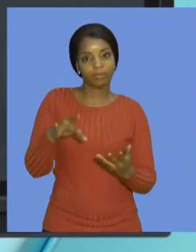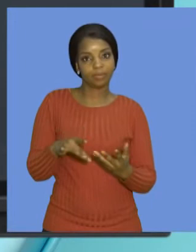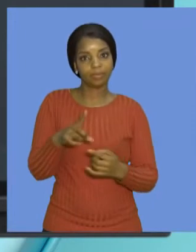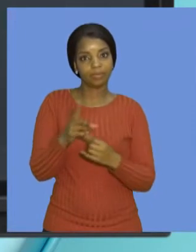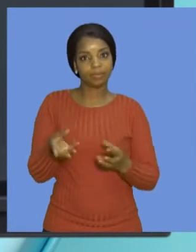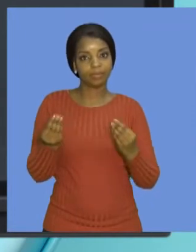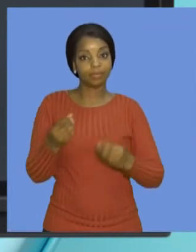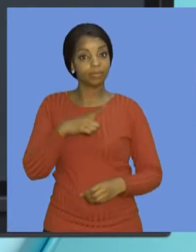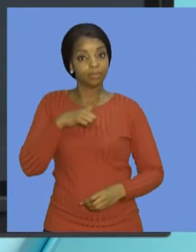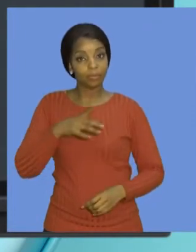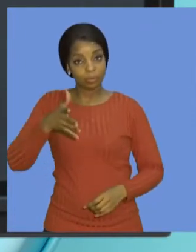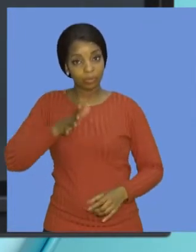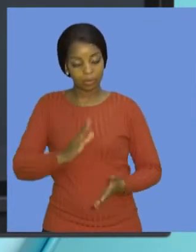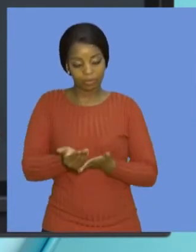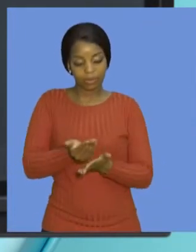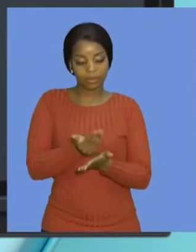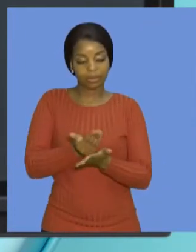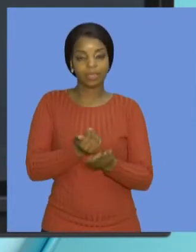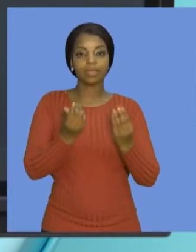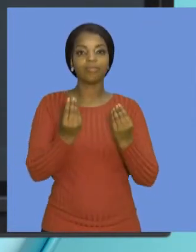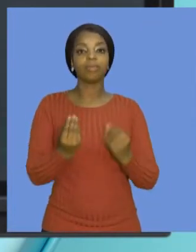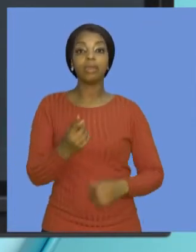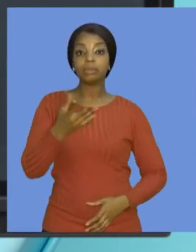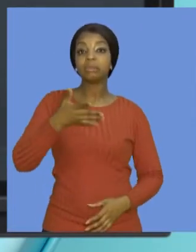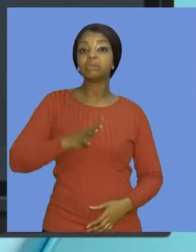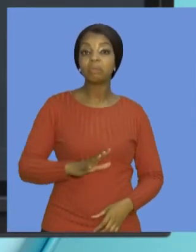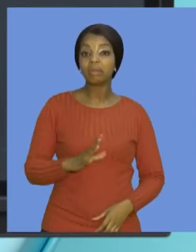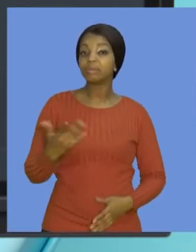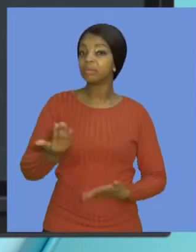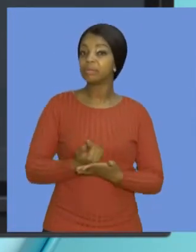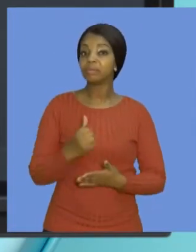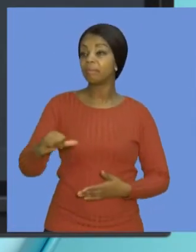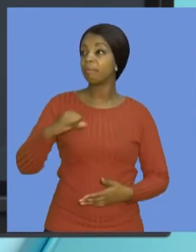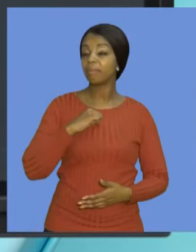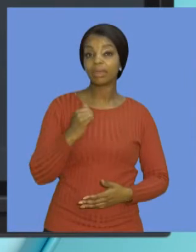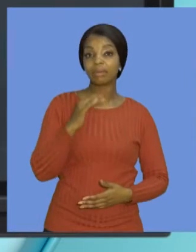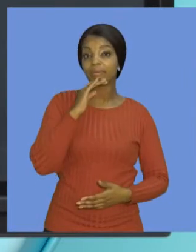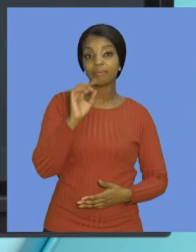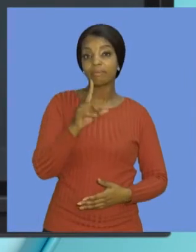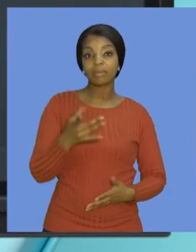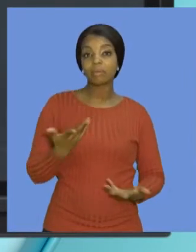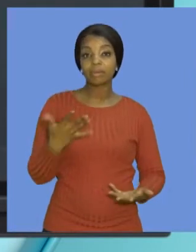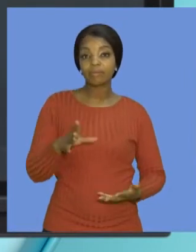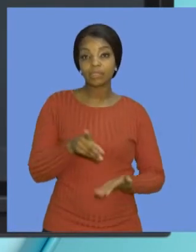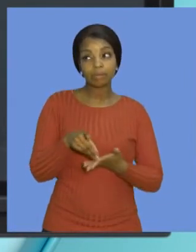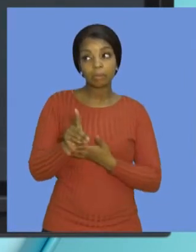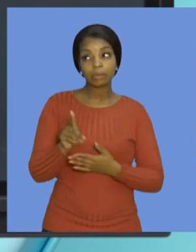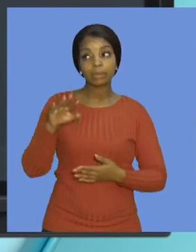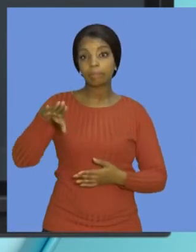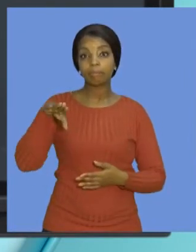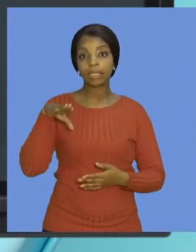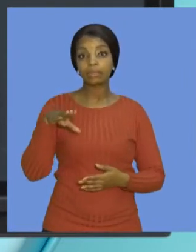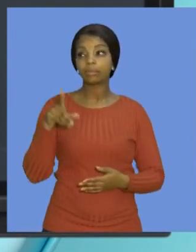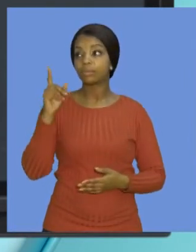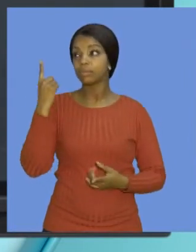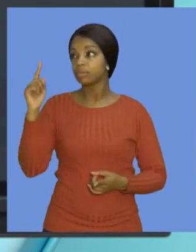save money. If you have a piggy bank, what does that mean for the money that you put in there? But if you go to a financial institution and they give